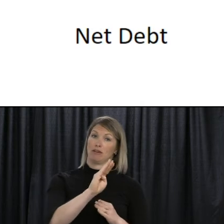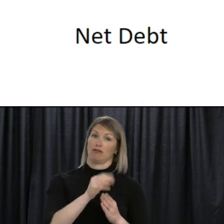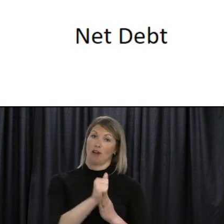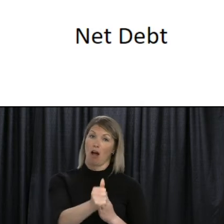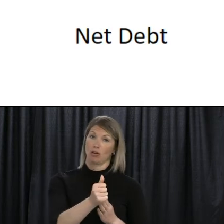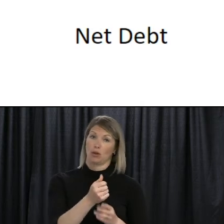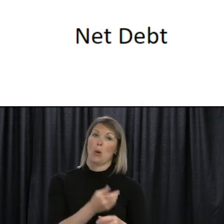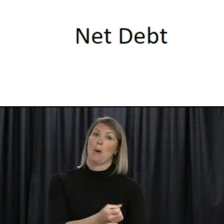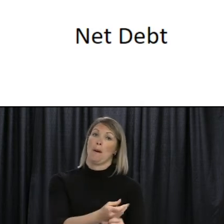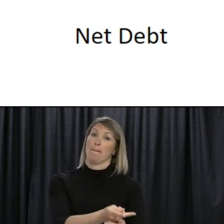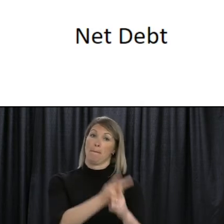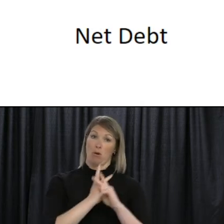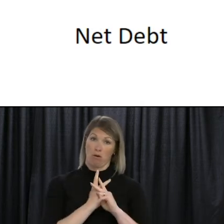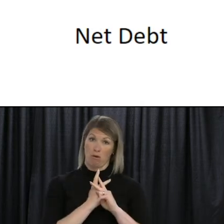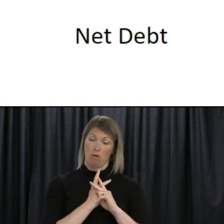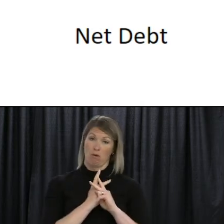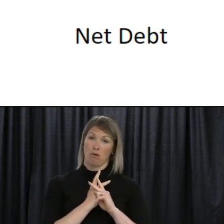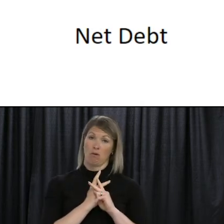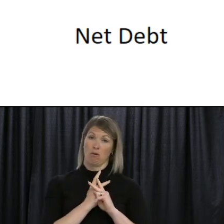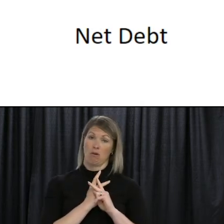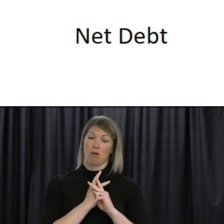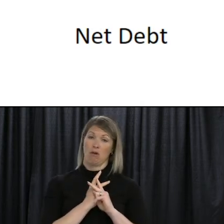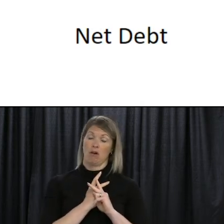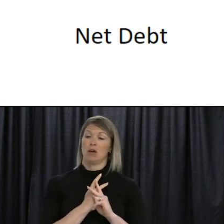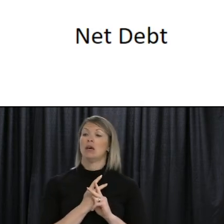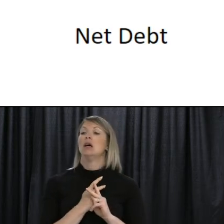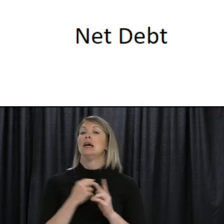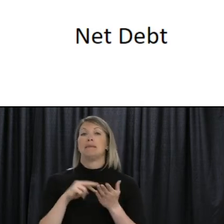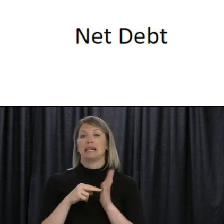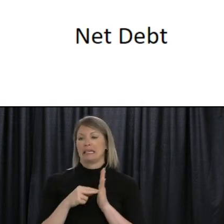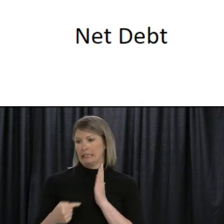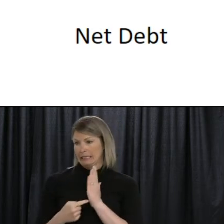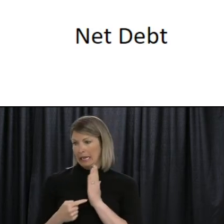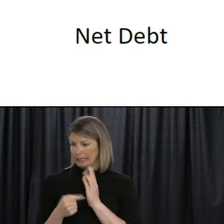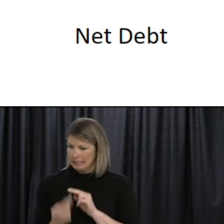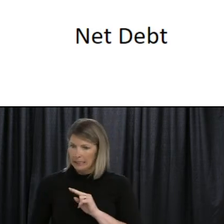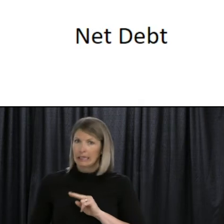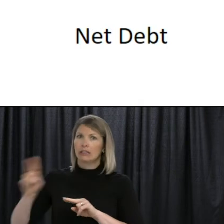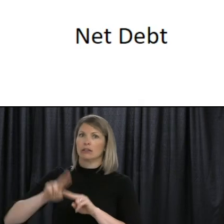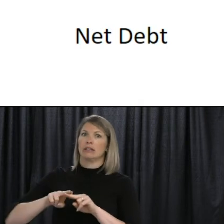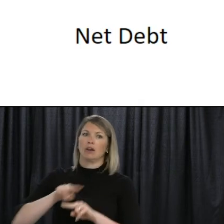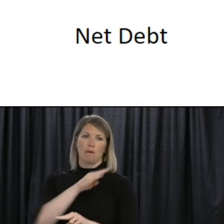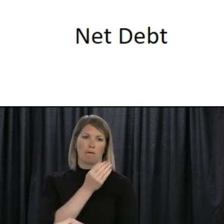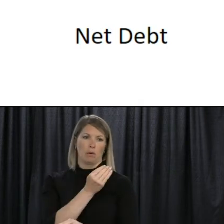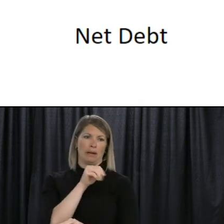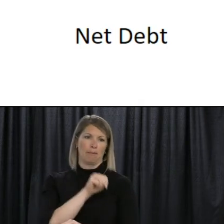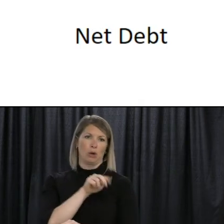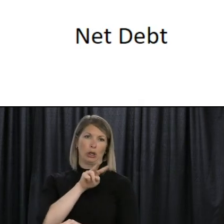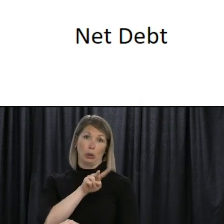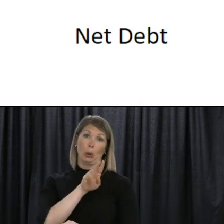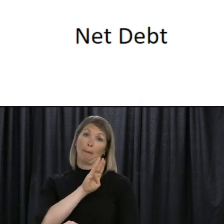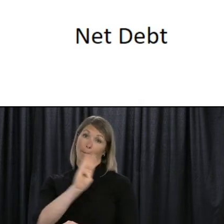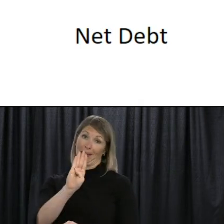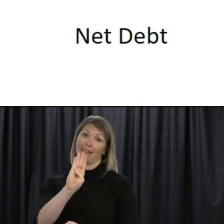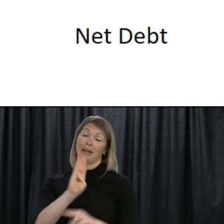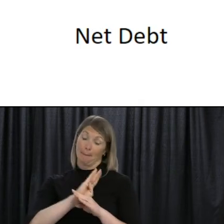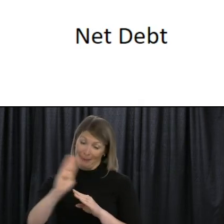Our net debt as a result of these revenue shifts increased from $14.2 billion. Despite